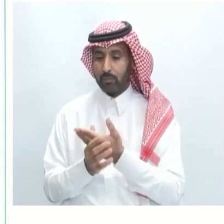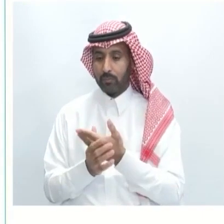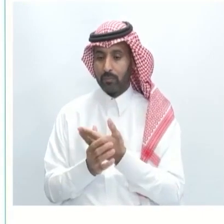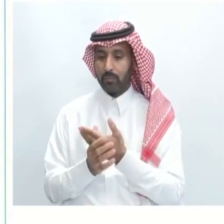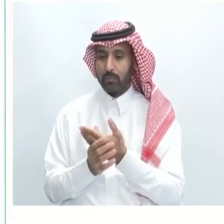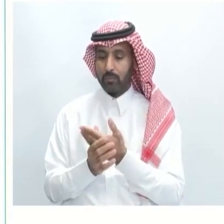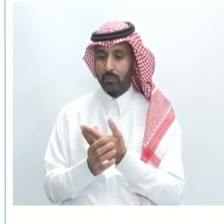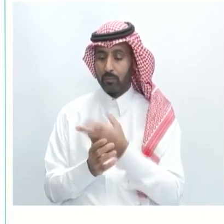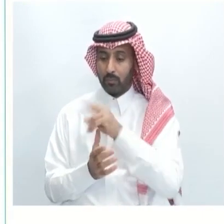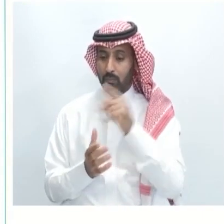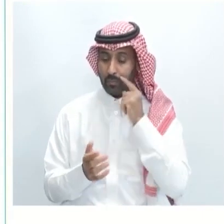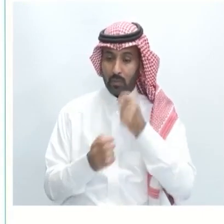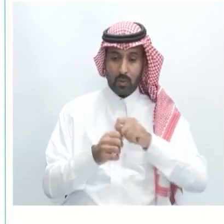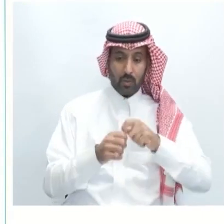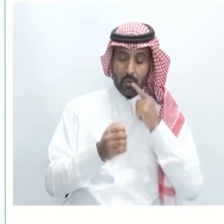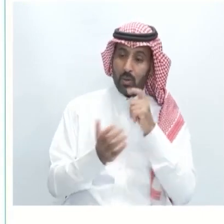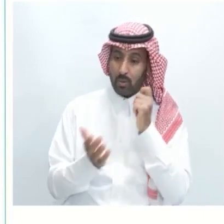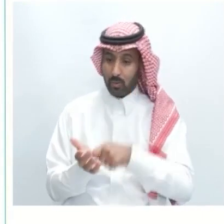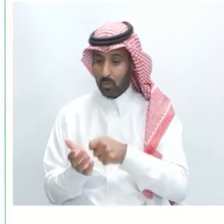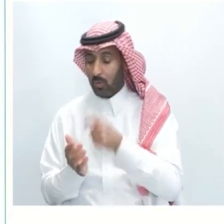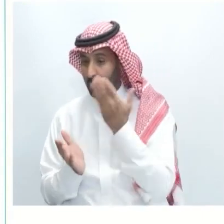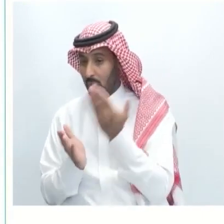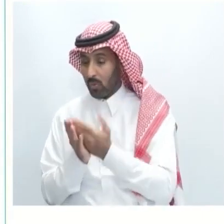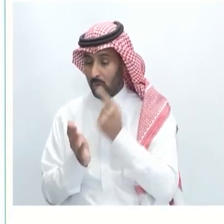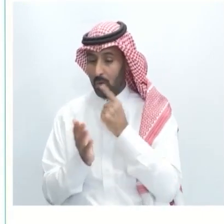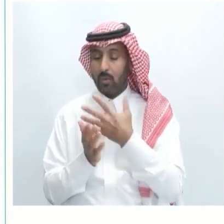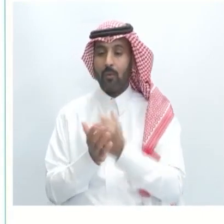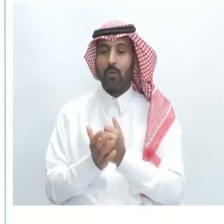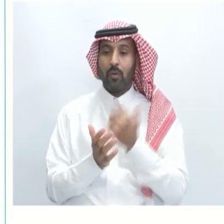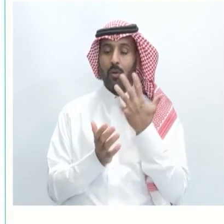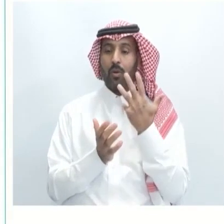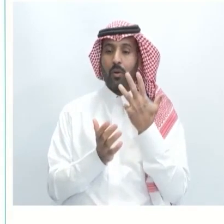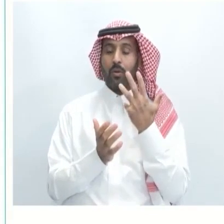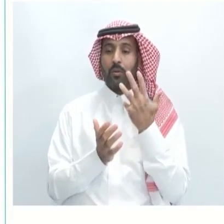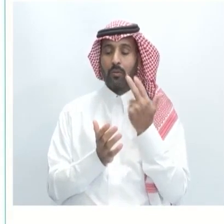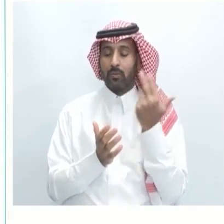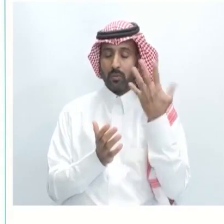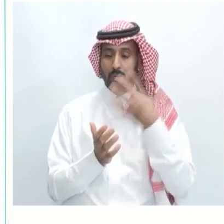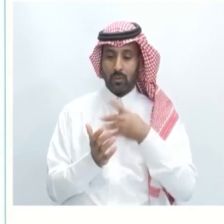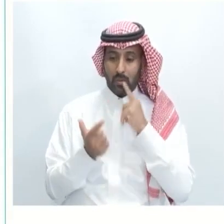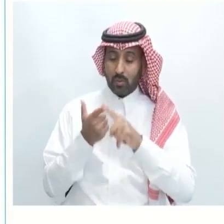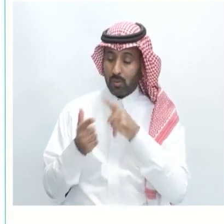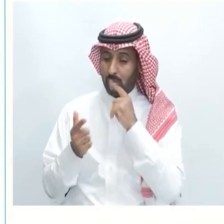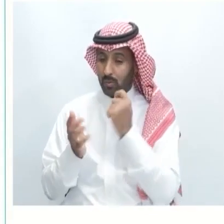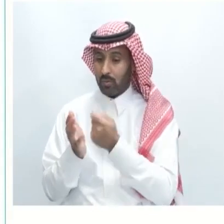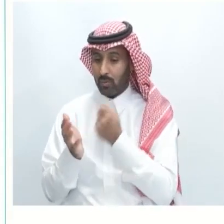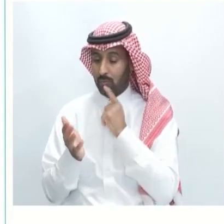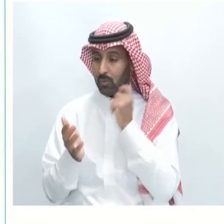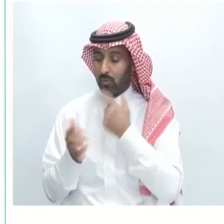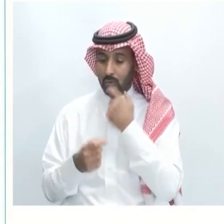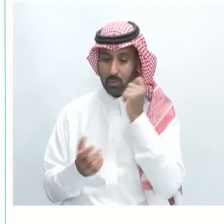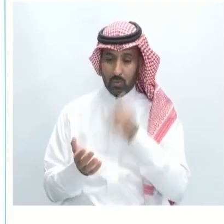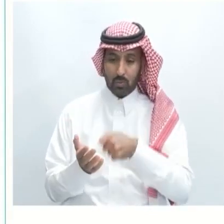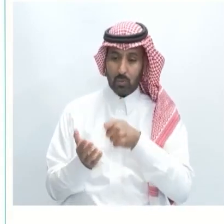survey. Both physicians and lawyers scored only 48% each. The report suggests that these